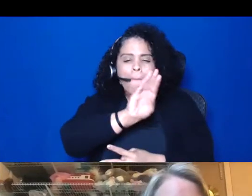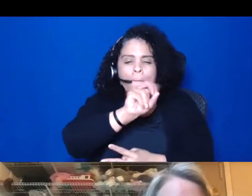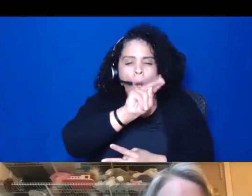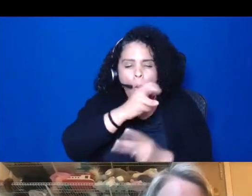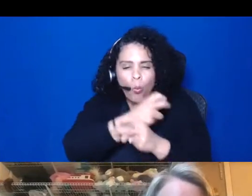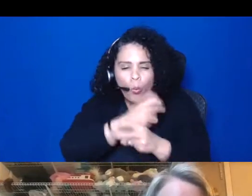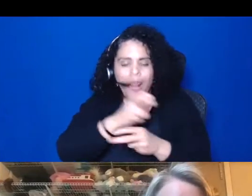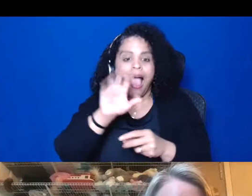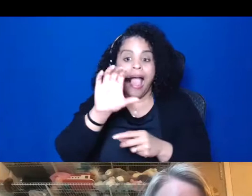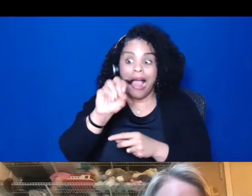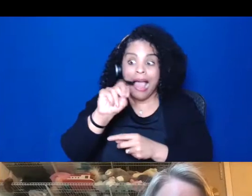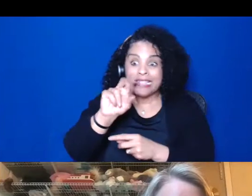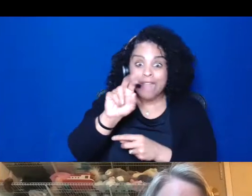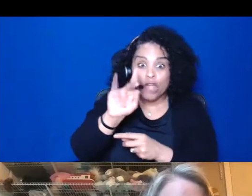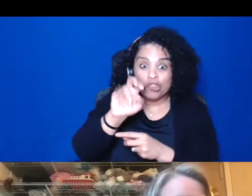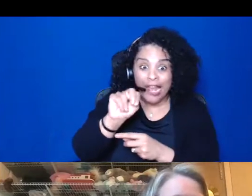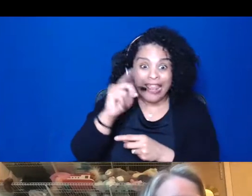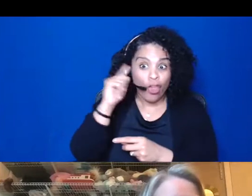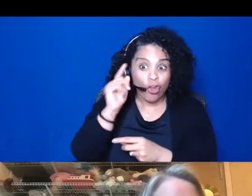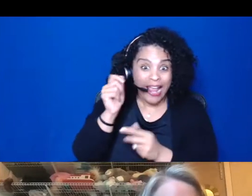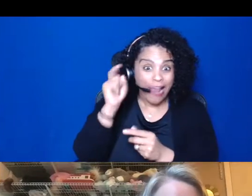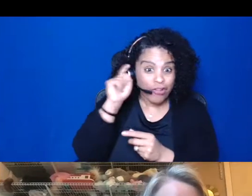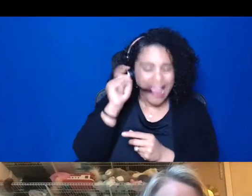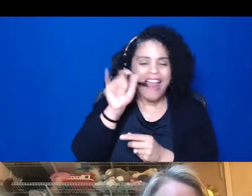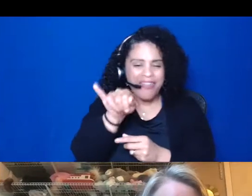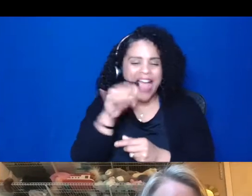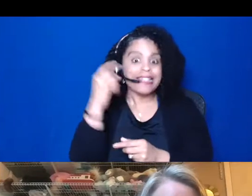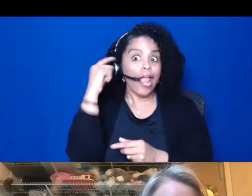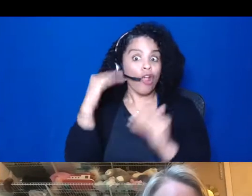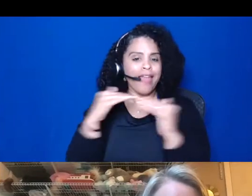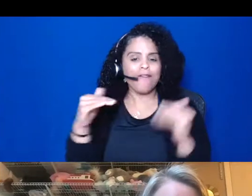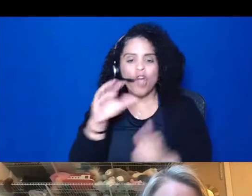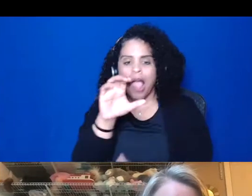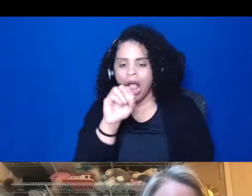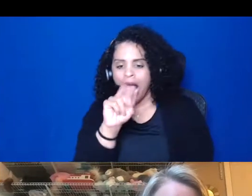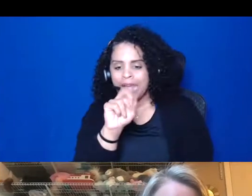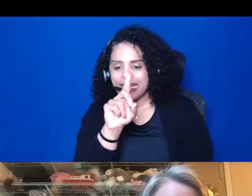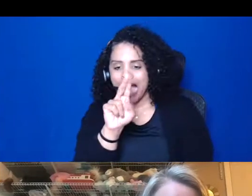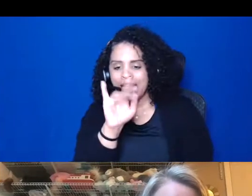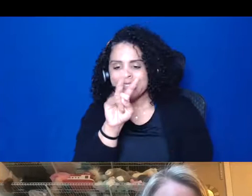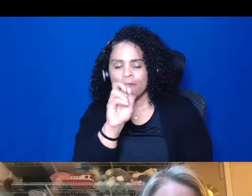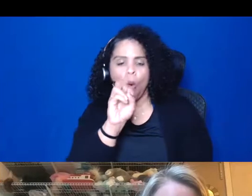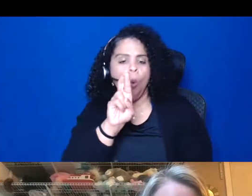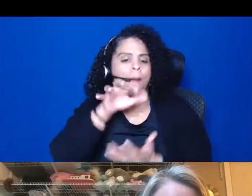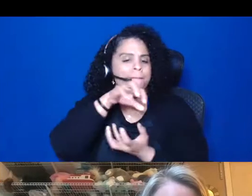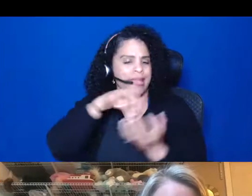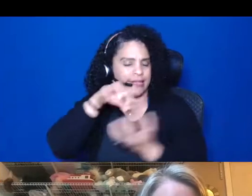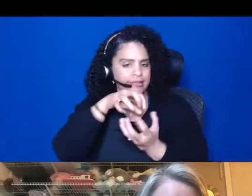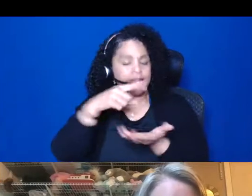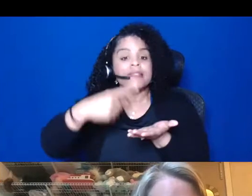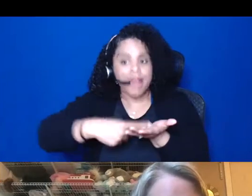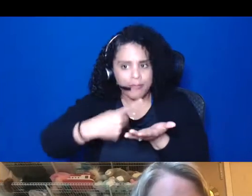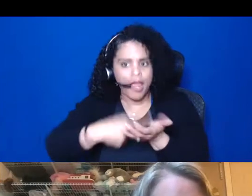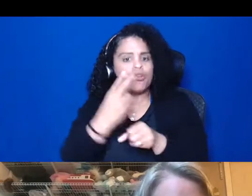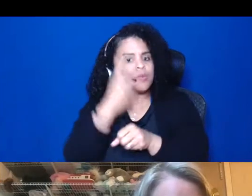is for people whose hearing levels are what we call conductive or mixed. Sometimes they're also used